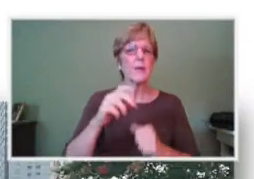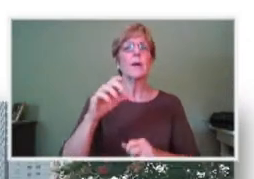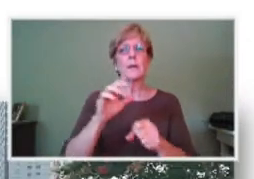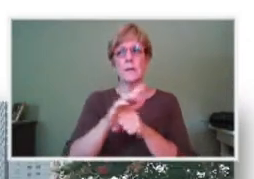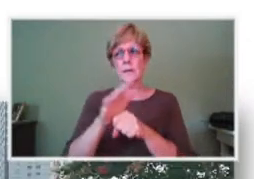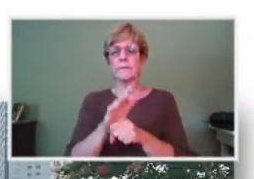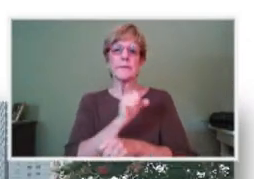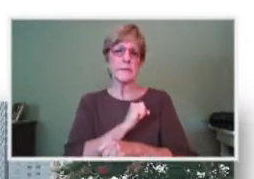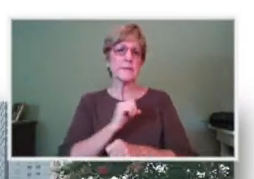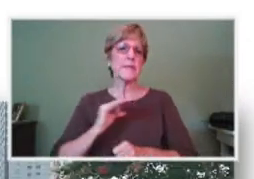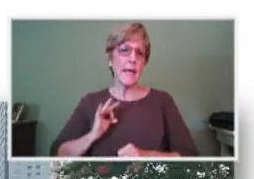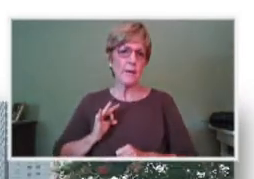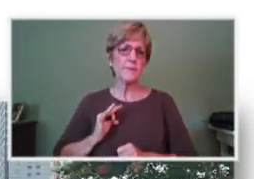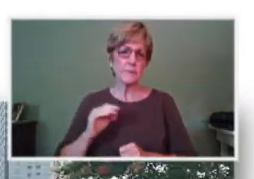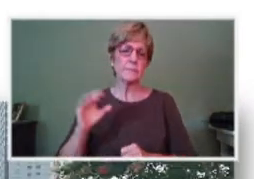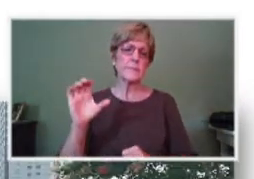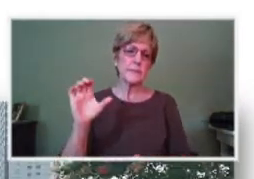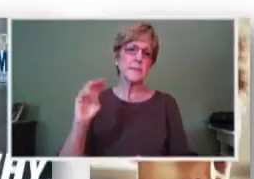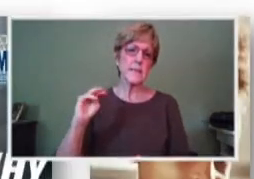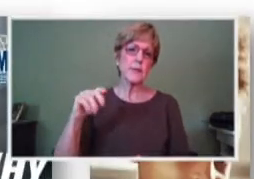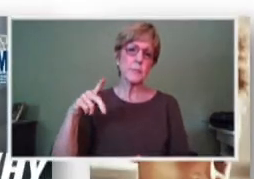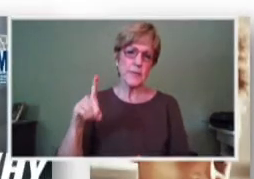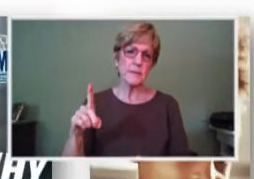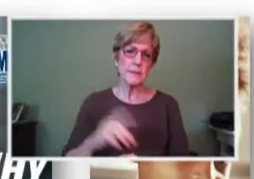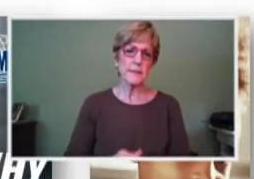concerns as well within CMPD.